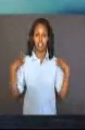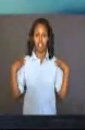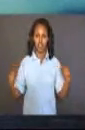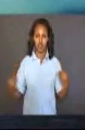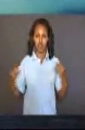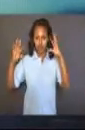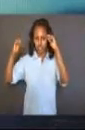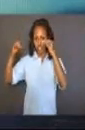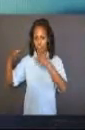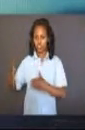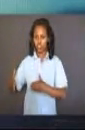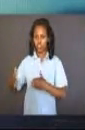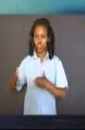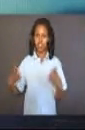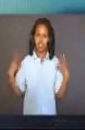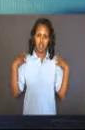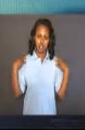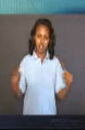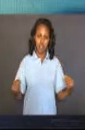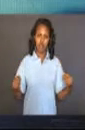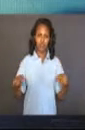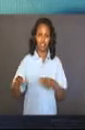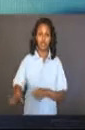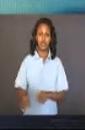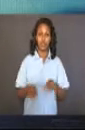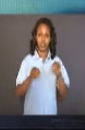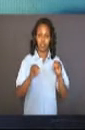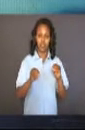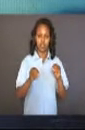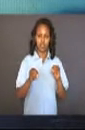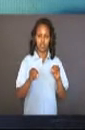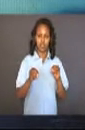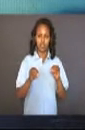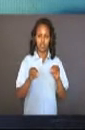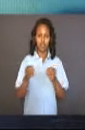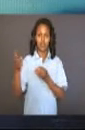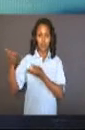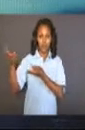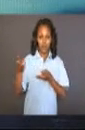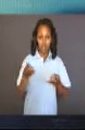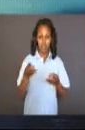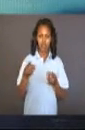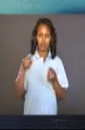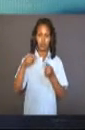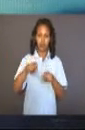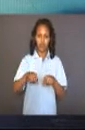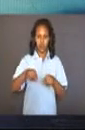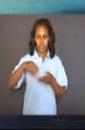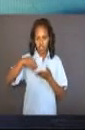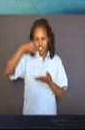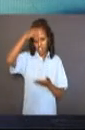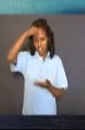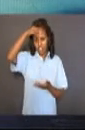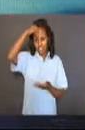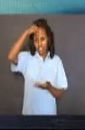Hello, teacher. Hello, students. Welcome to today's